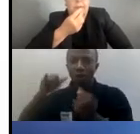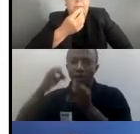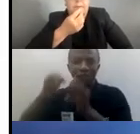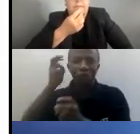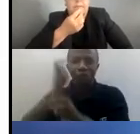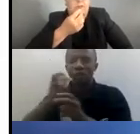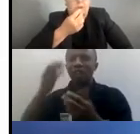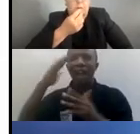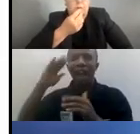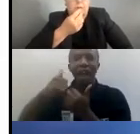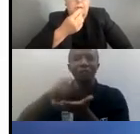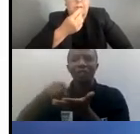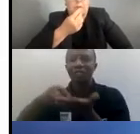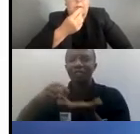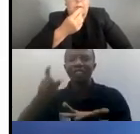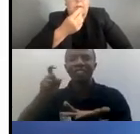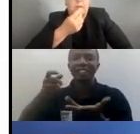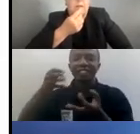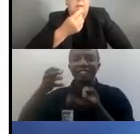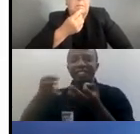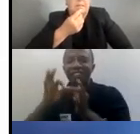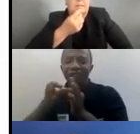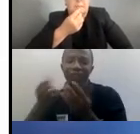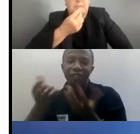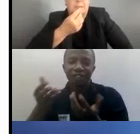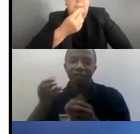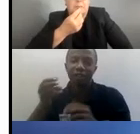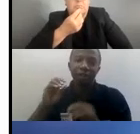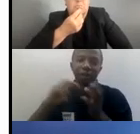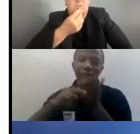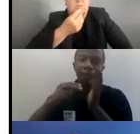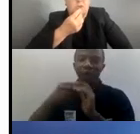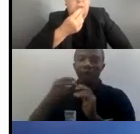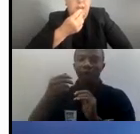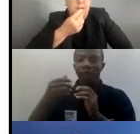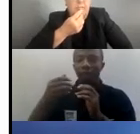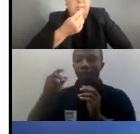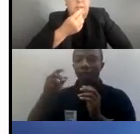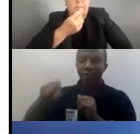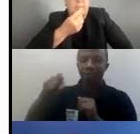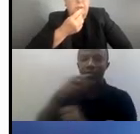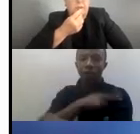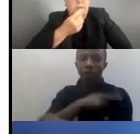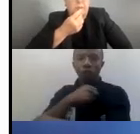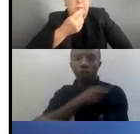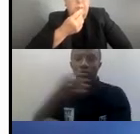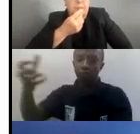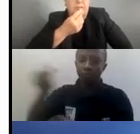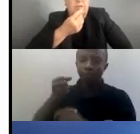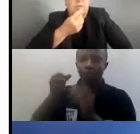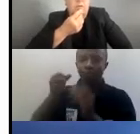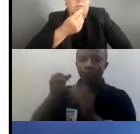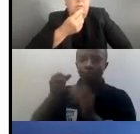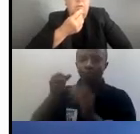and paper, they try and communicate that way. But some deaf people don't have that written